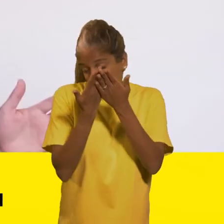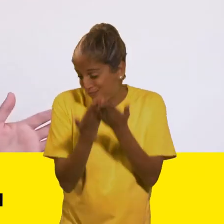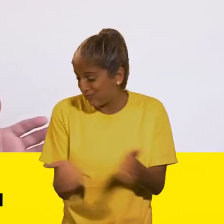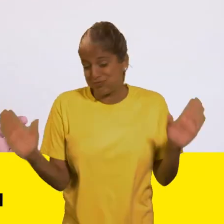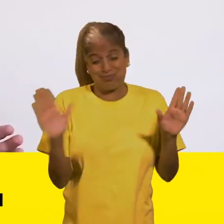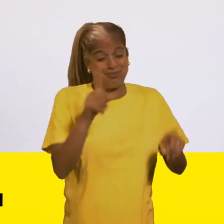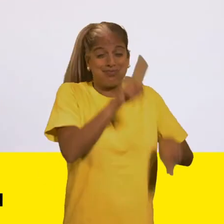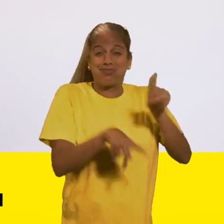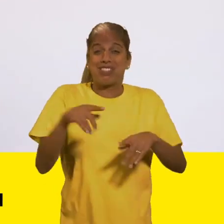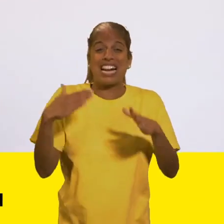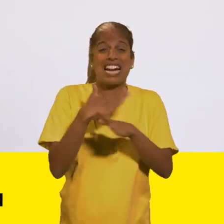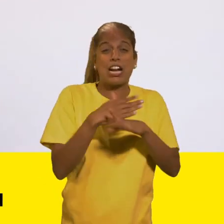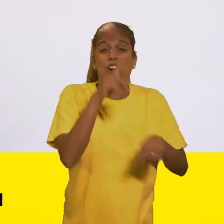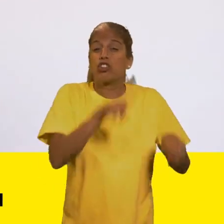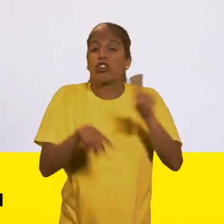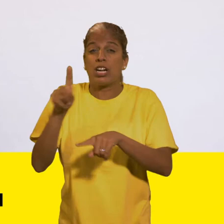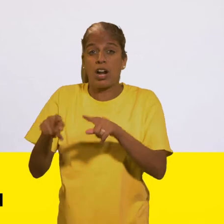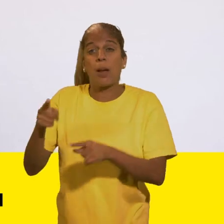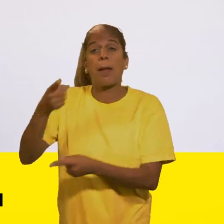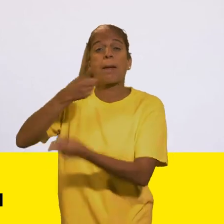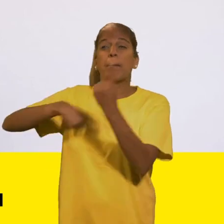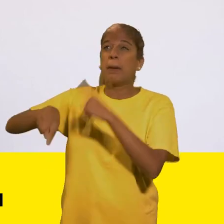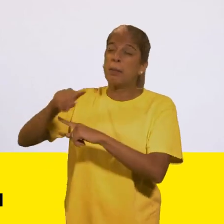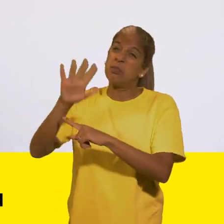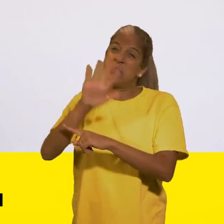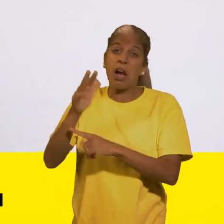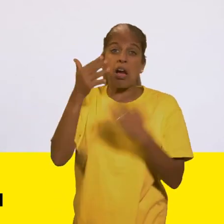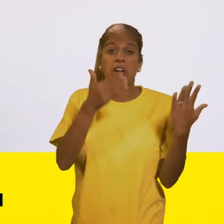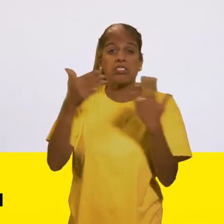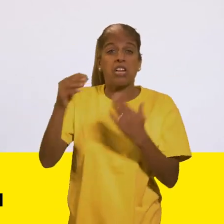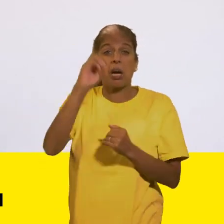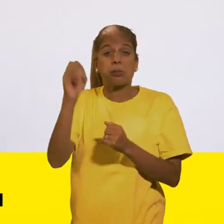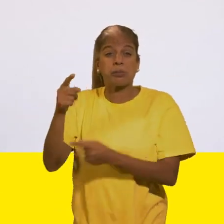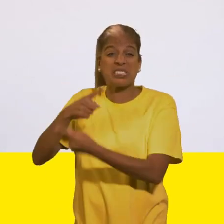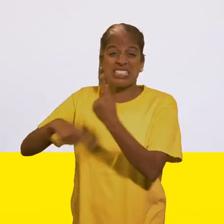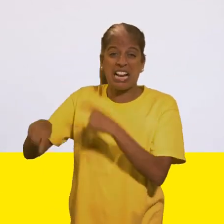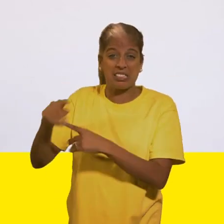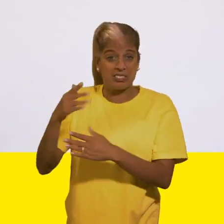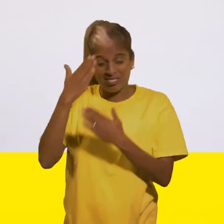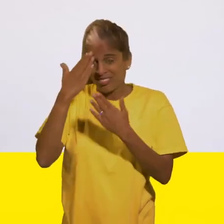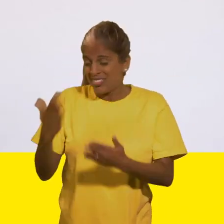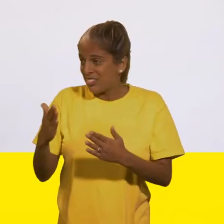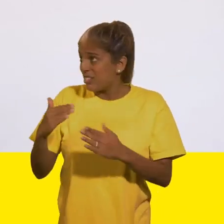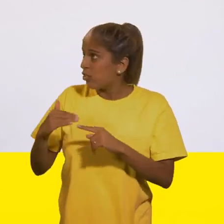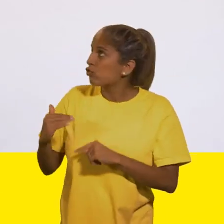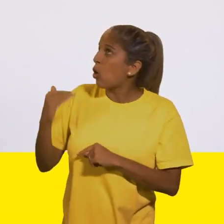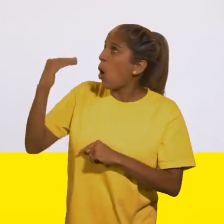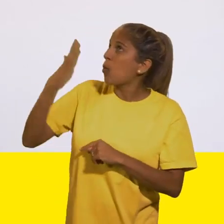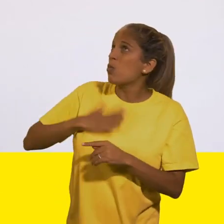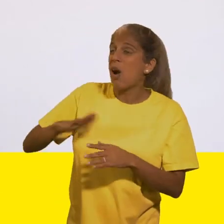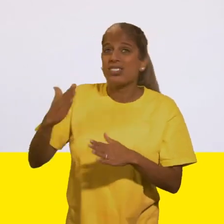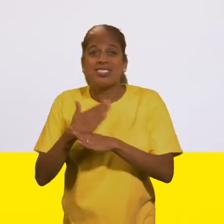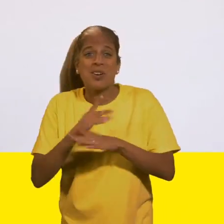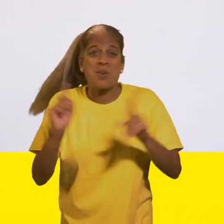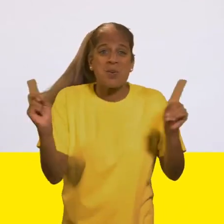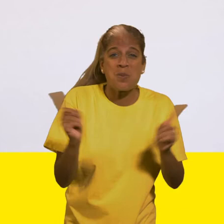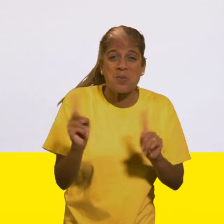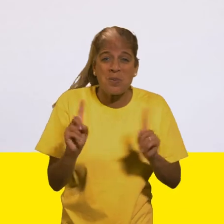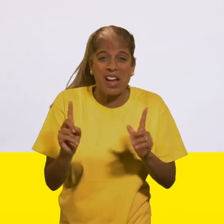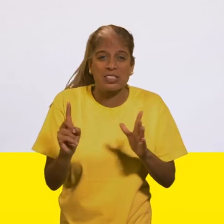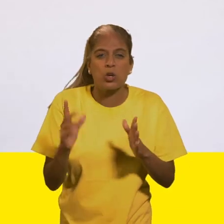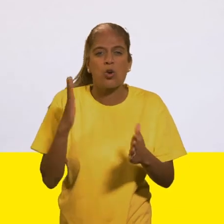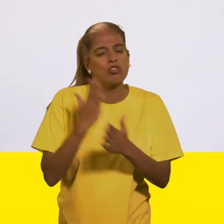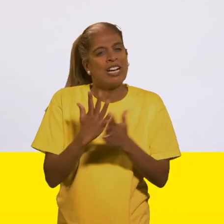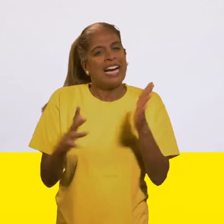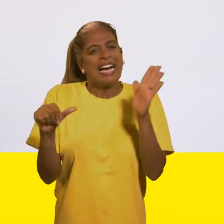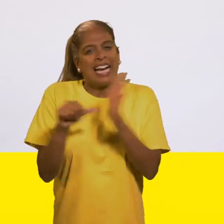an infinite array of careers out there. And, I think 99% of people never